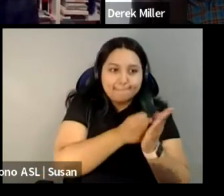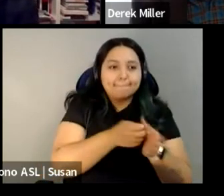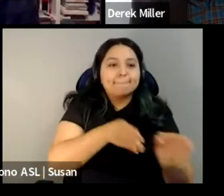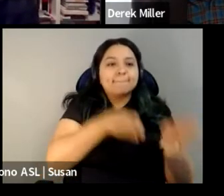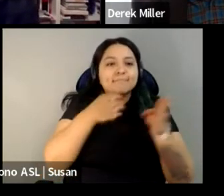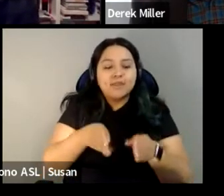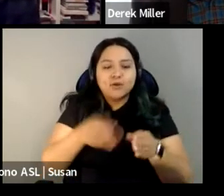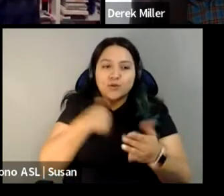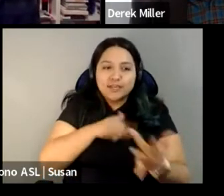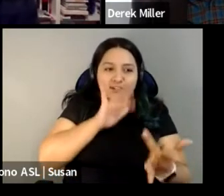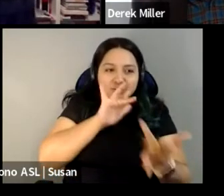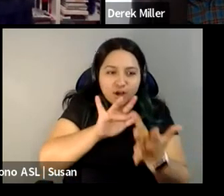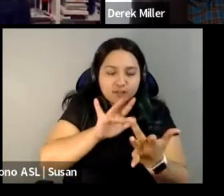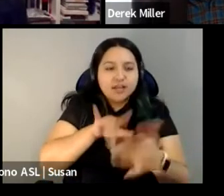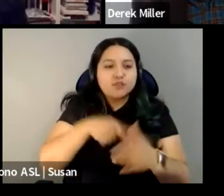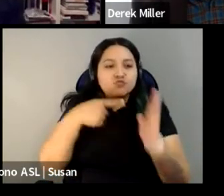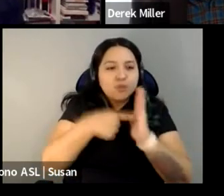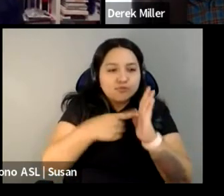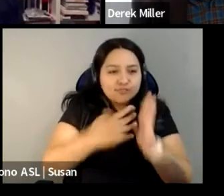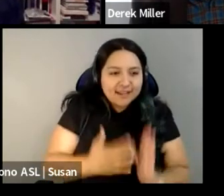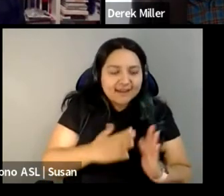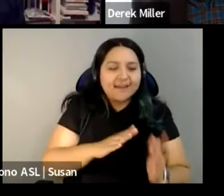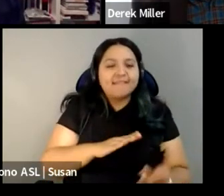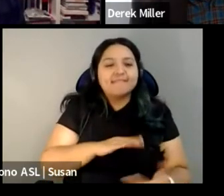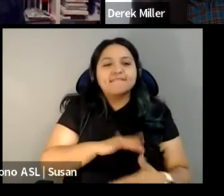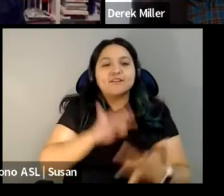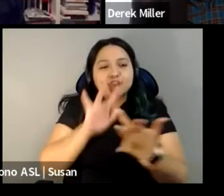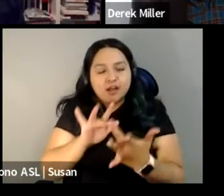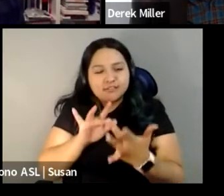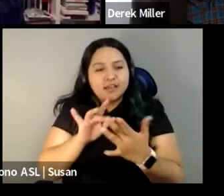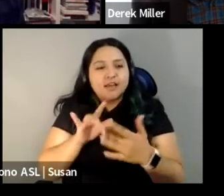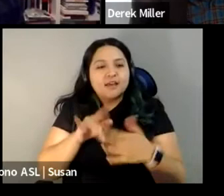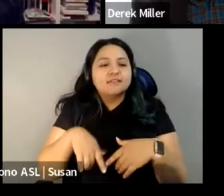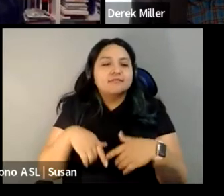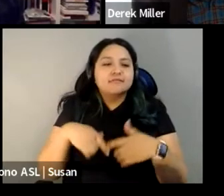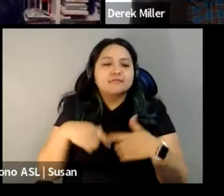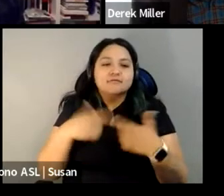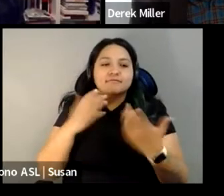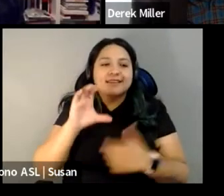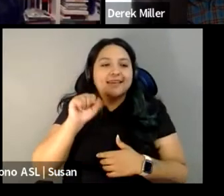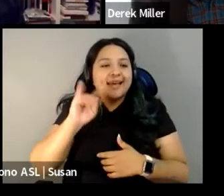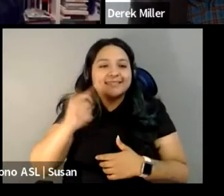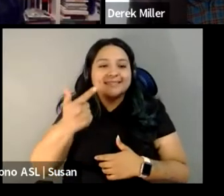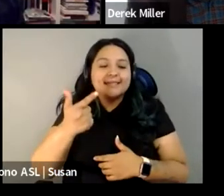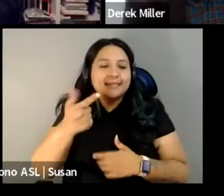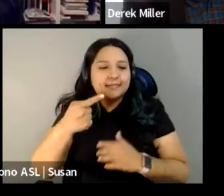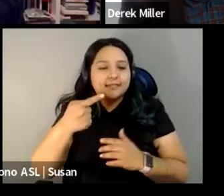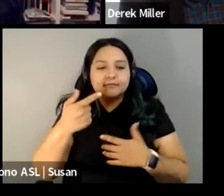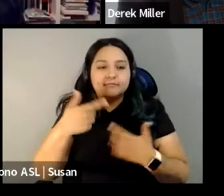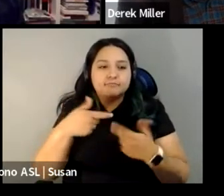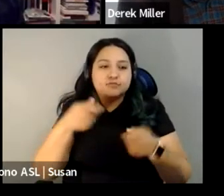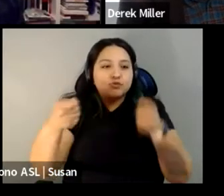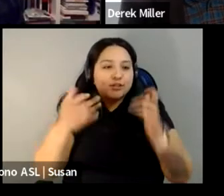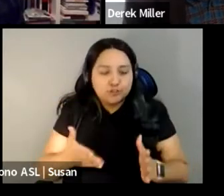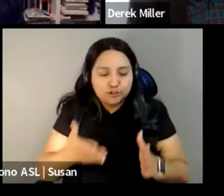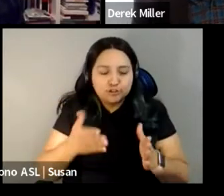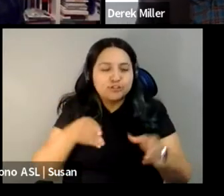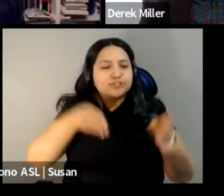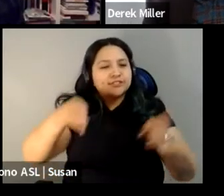the life of, let's pick something other than Cats, right? From the idea